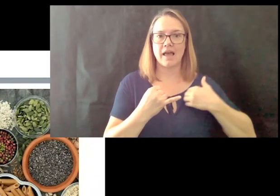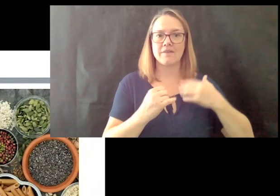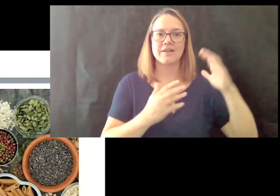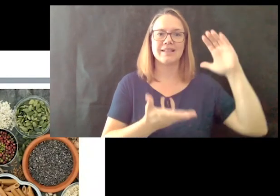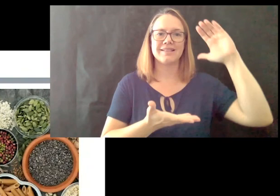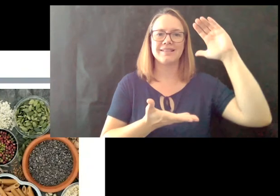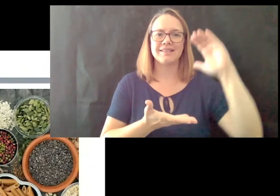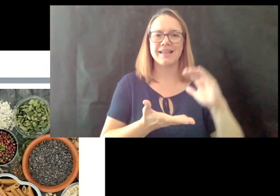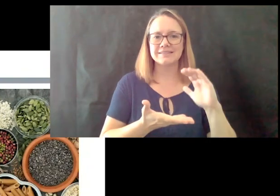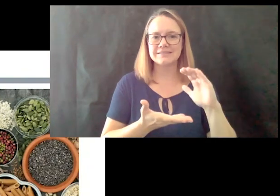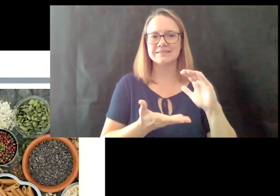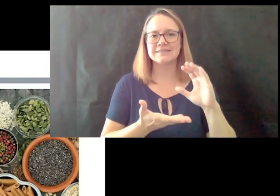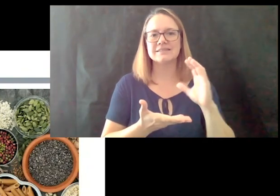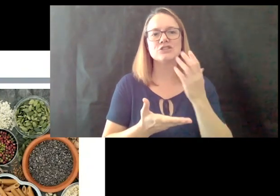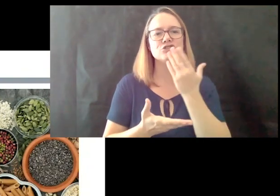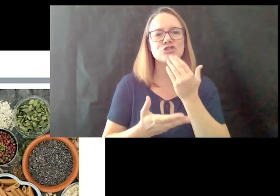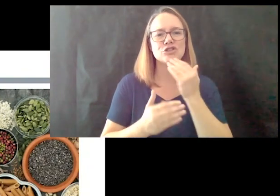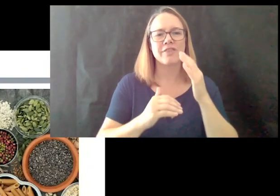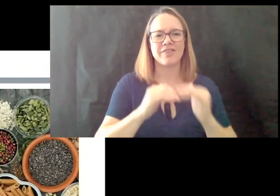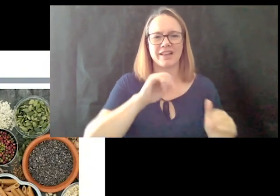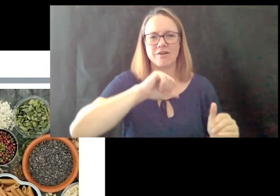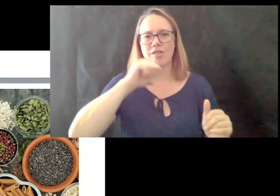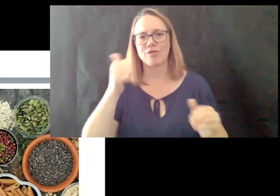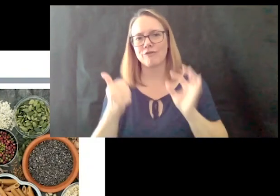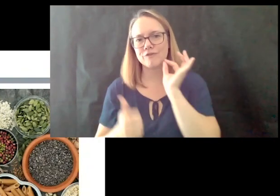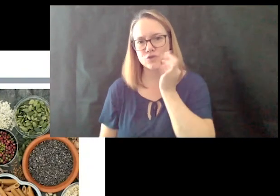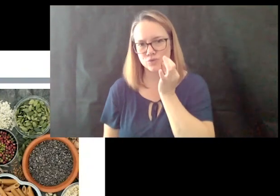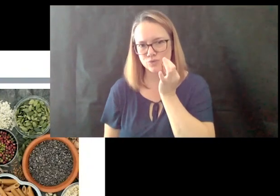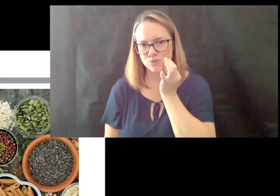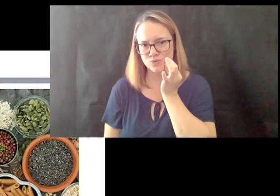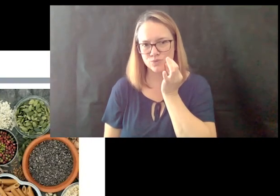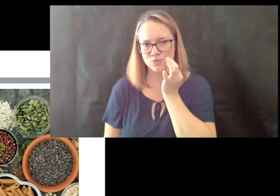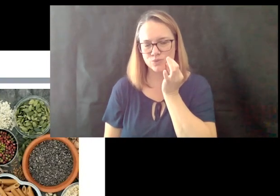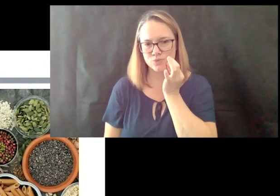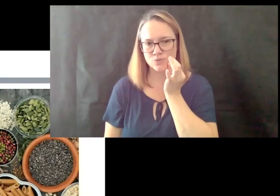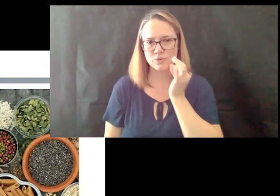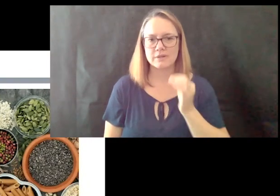comparable sugar than some of their other fruit counterparts. And so